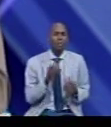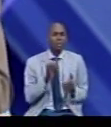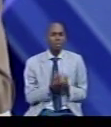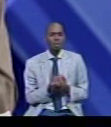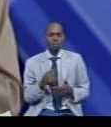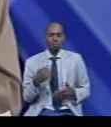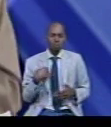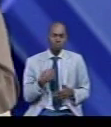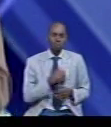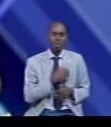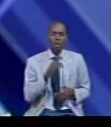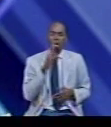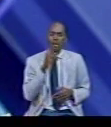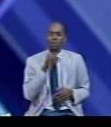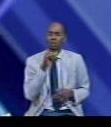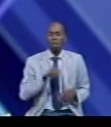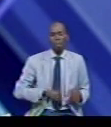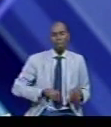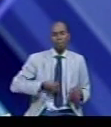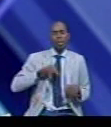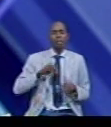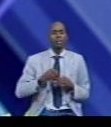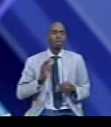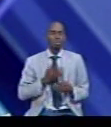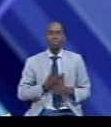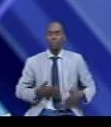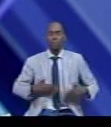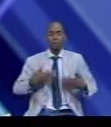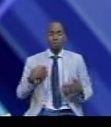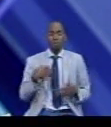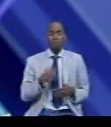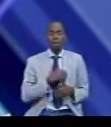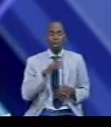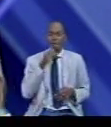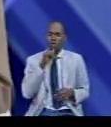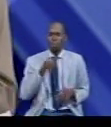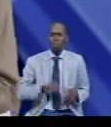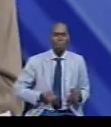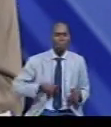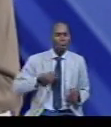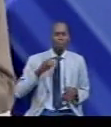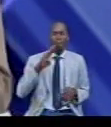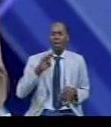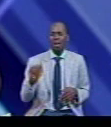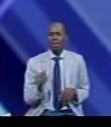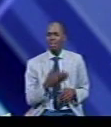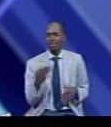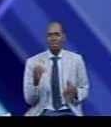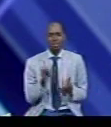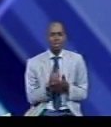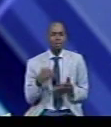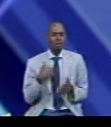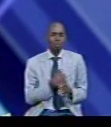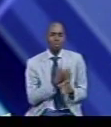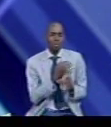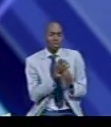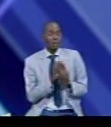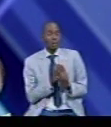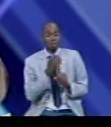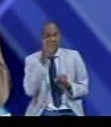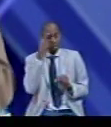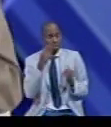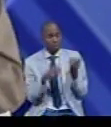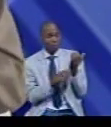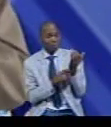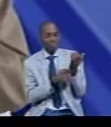not proud in our life. We are not proud by anything that we have, because the flesh is against